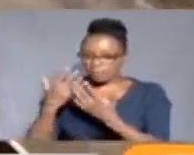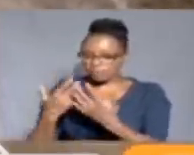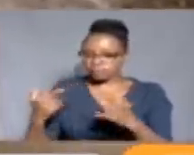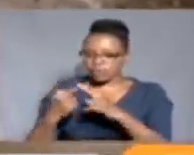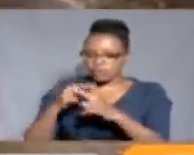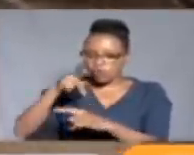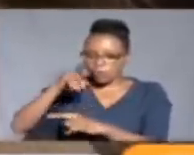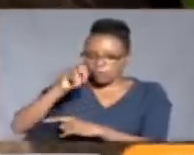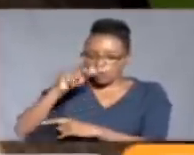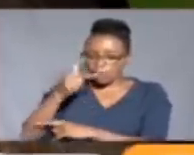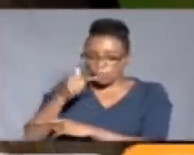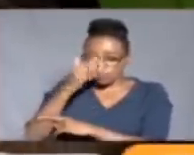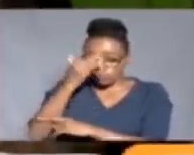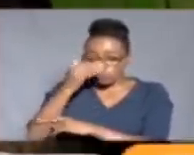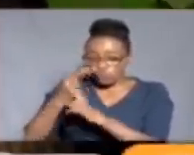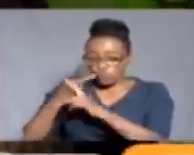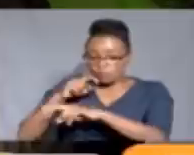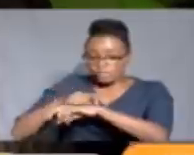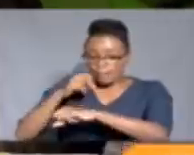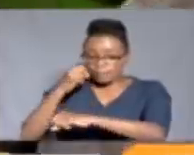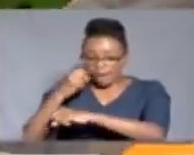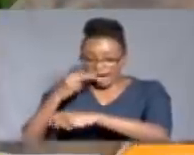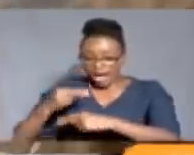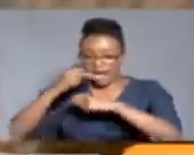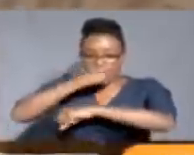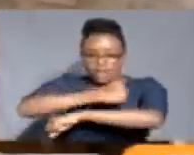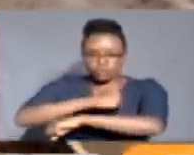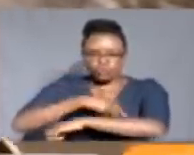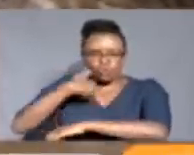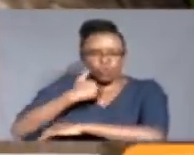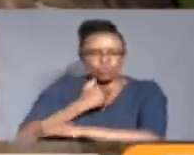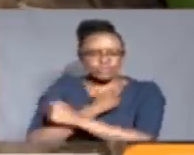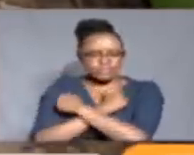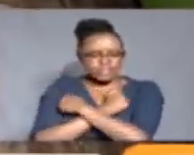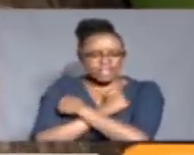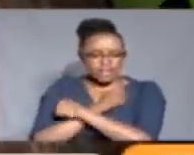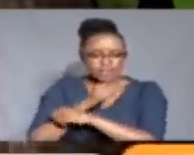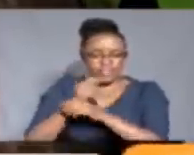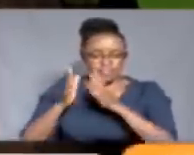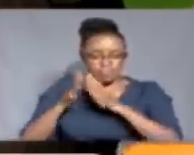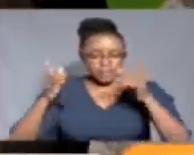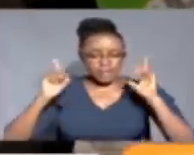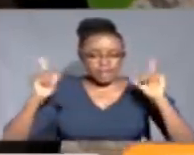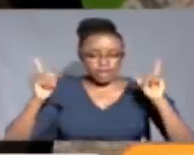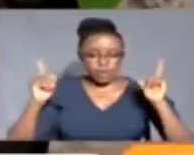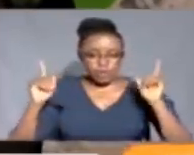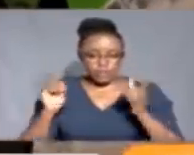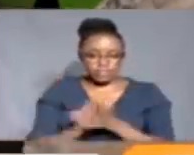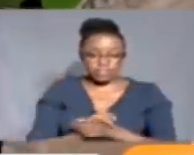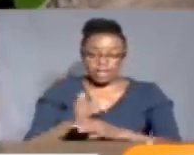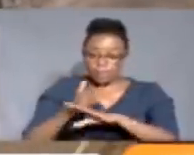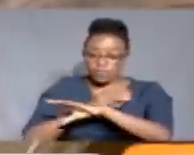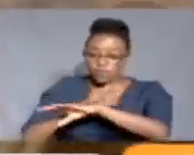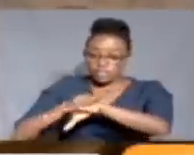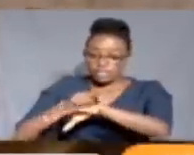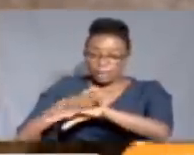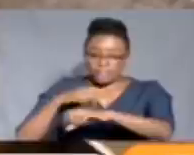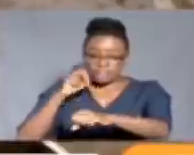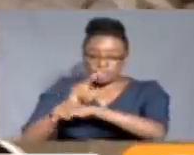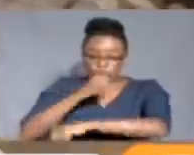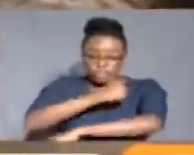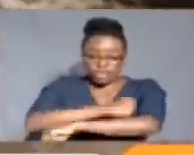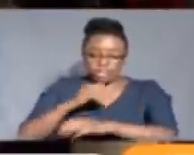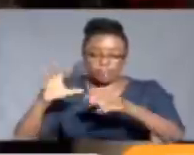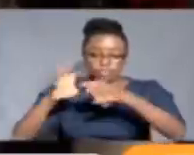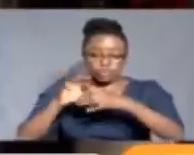port. Since high school, she's been an admirer of these vehicular giants. Nikiwa secondary school, wakati ni join